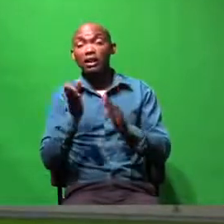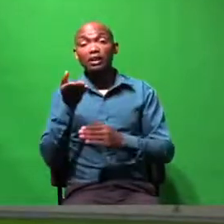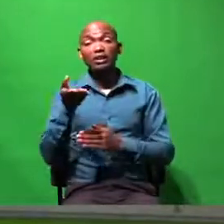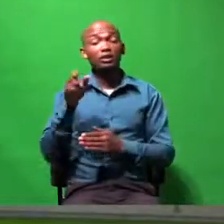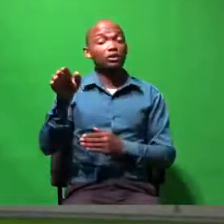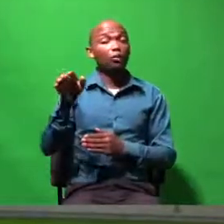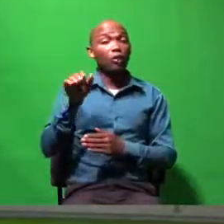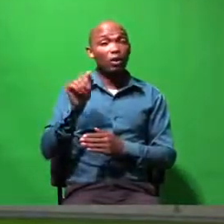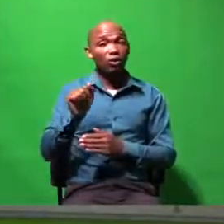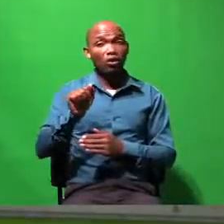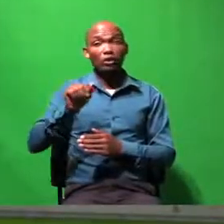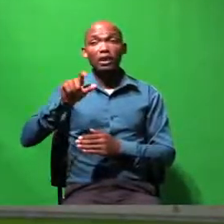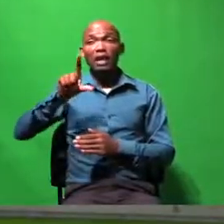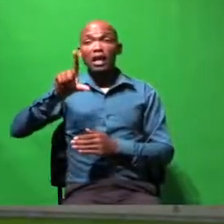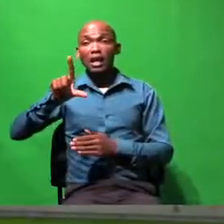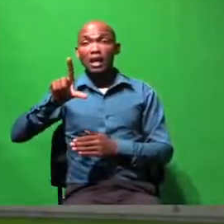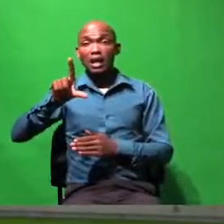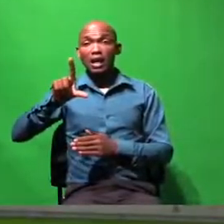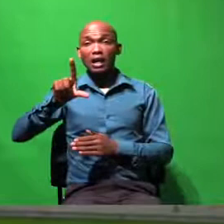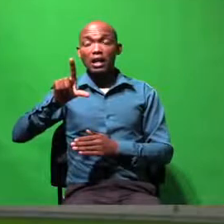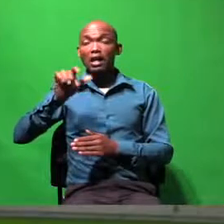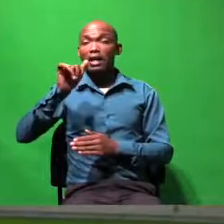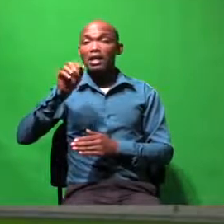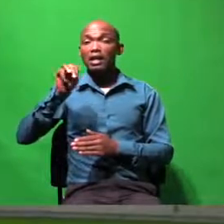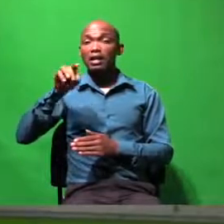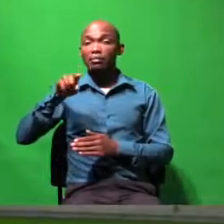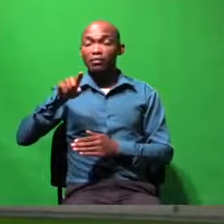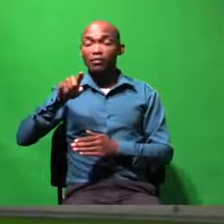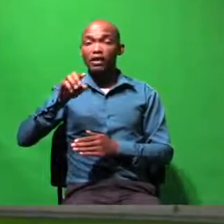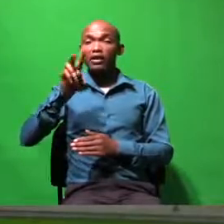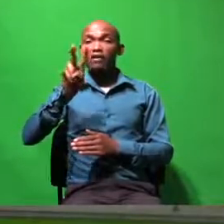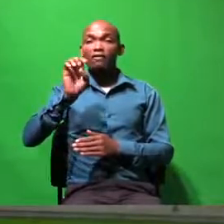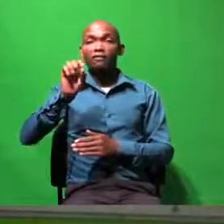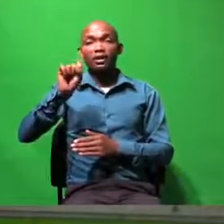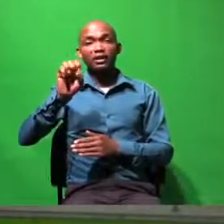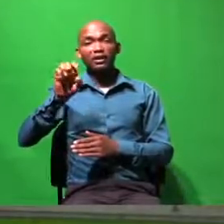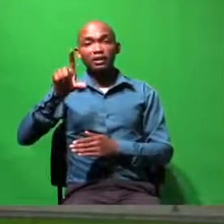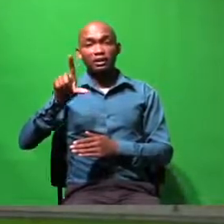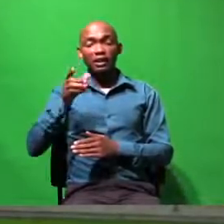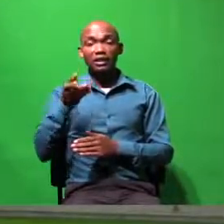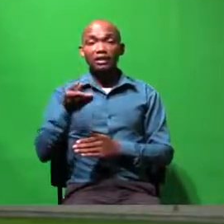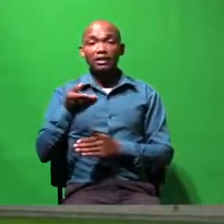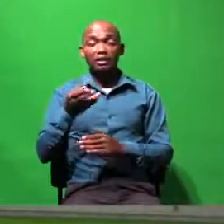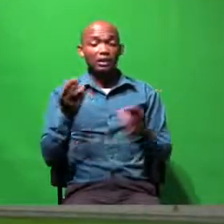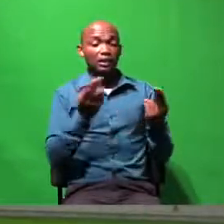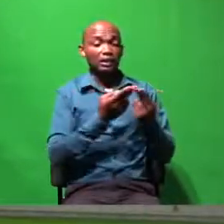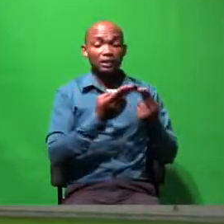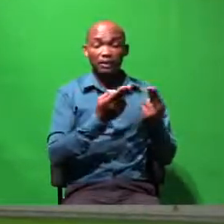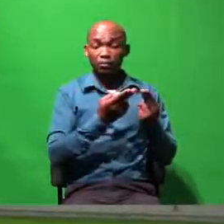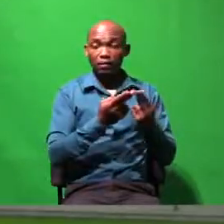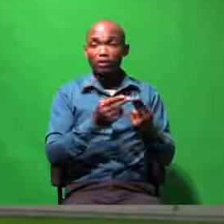what we call lymph vessels. As we say, it is similar to the blood circulatory